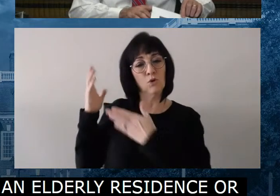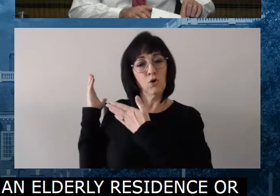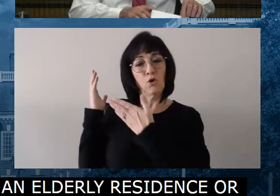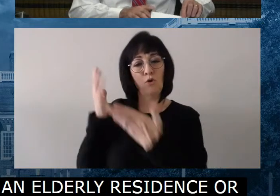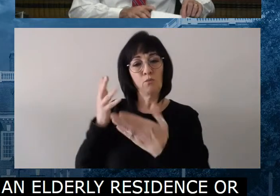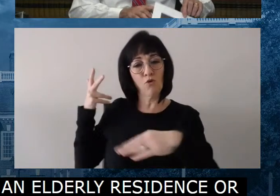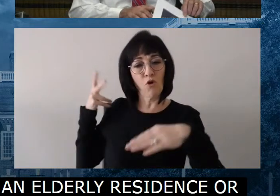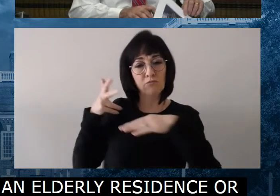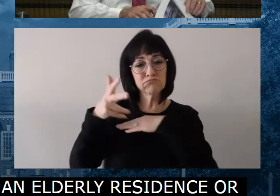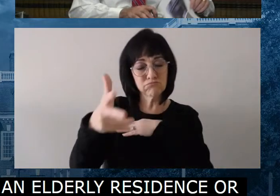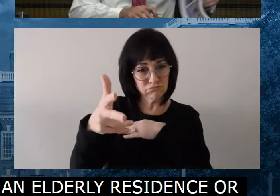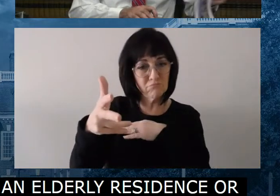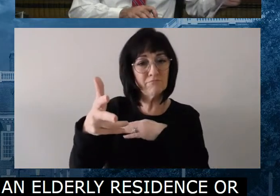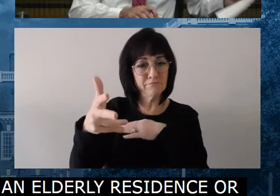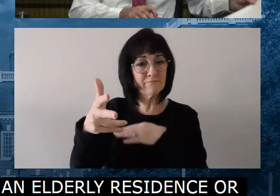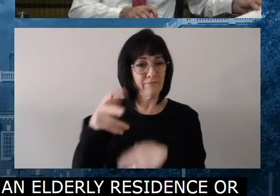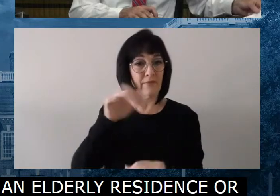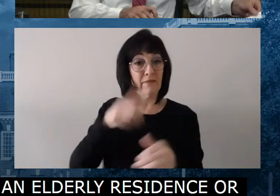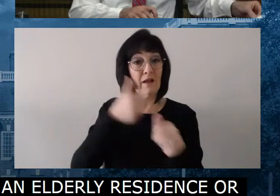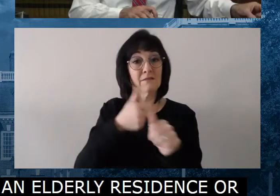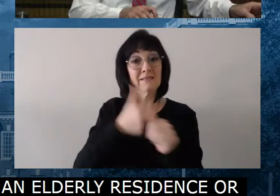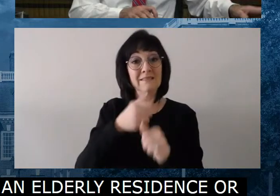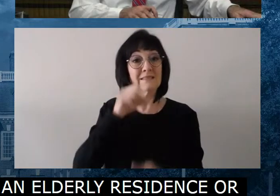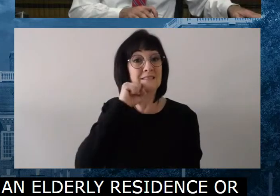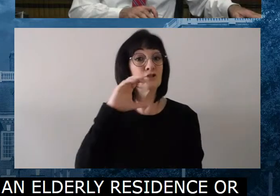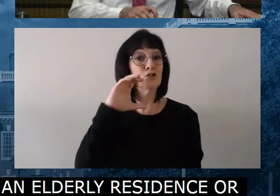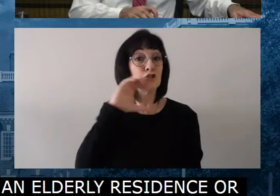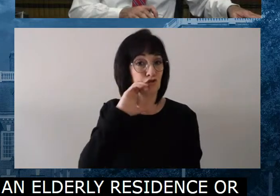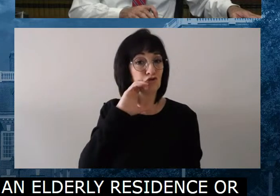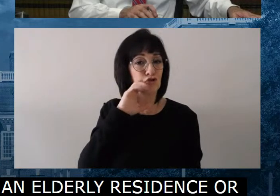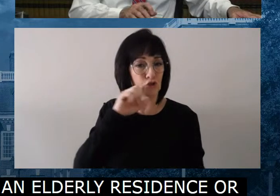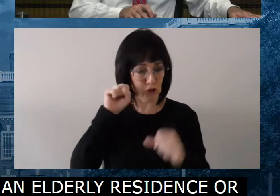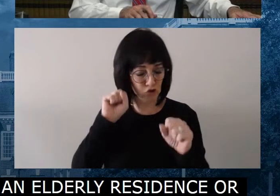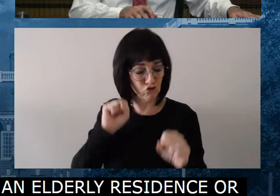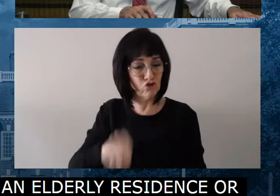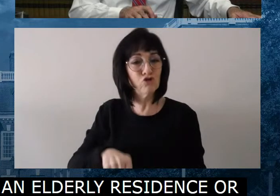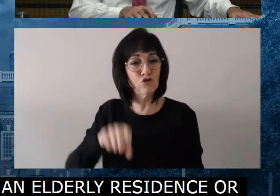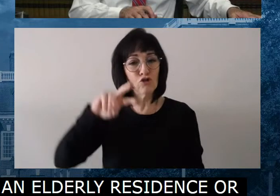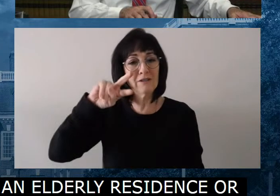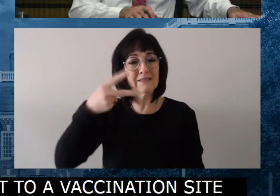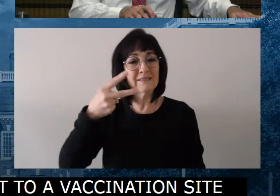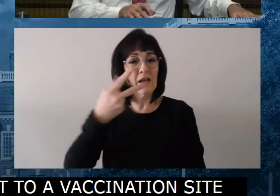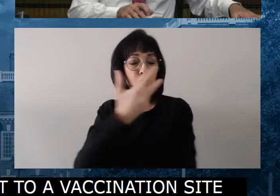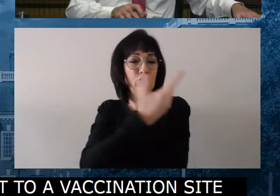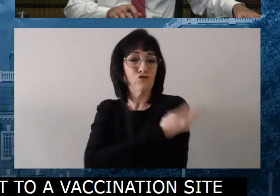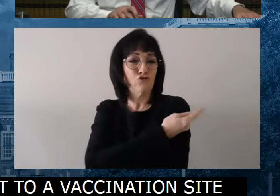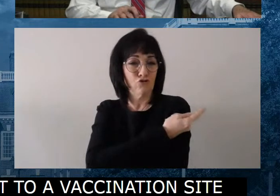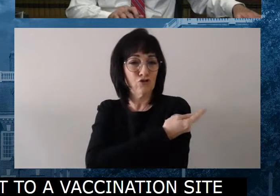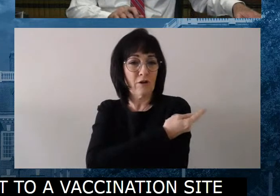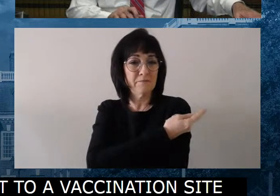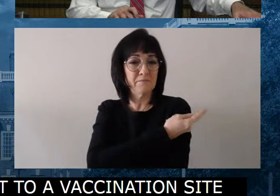citizen was delighted to get transportation for her second dose.